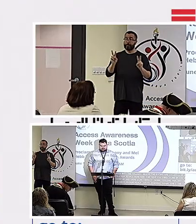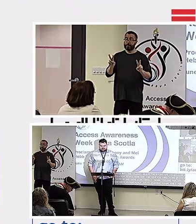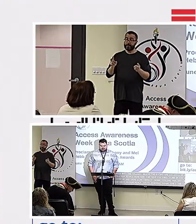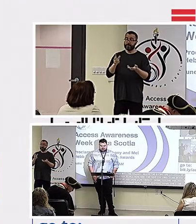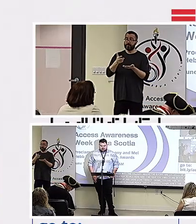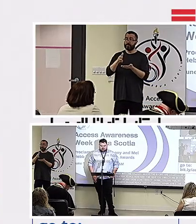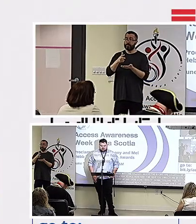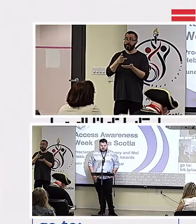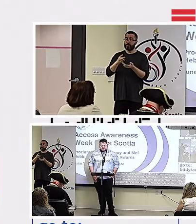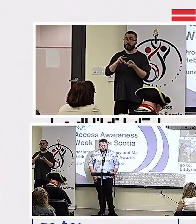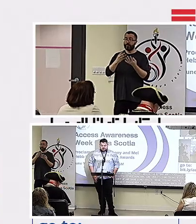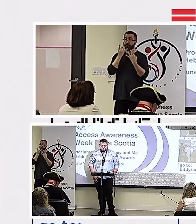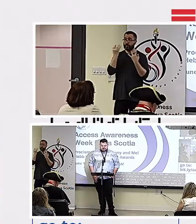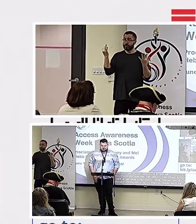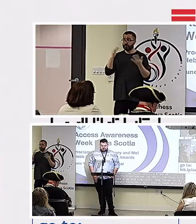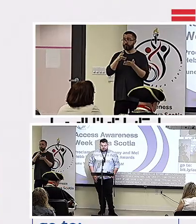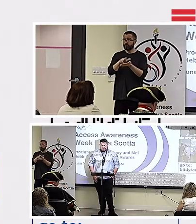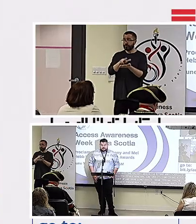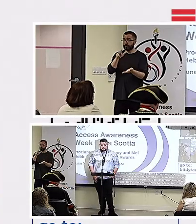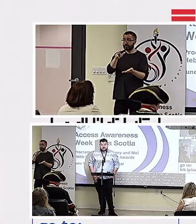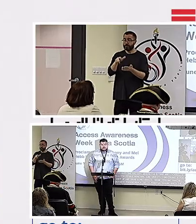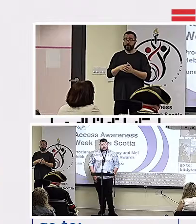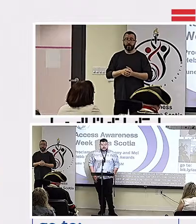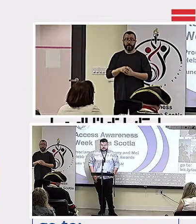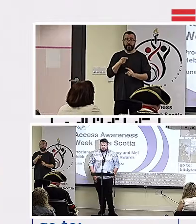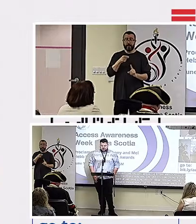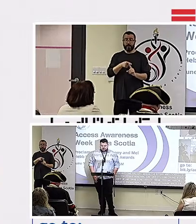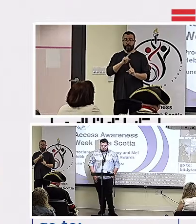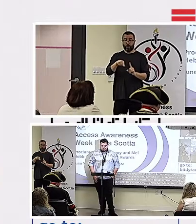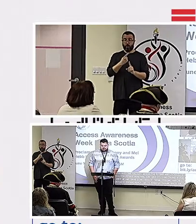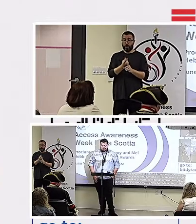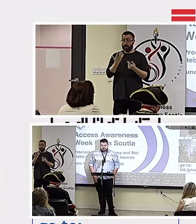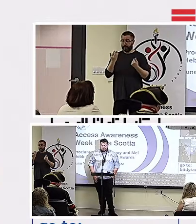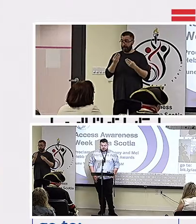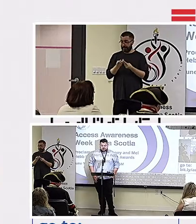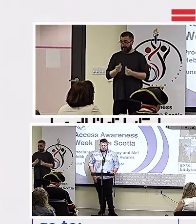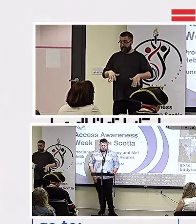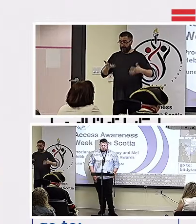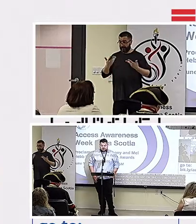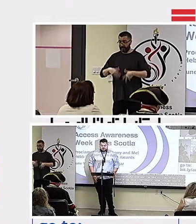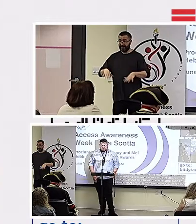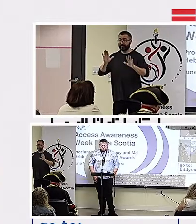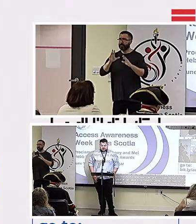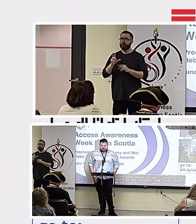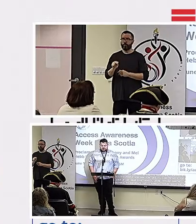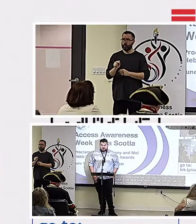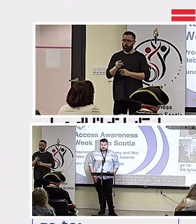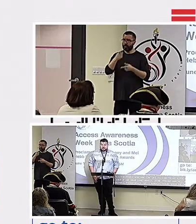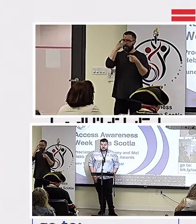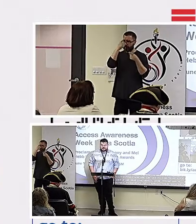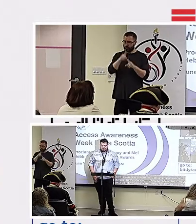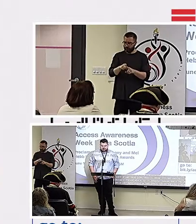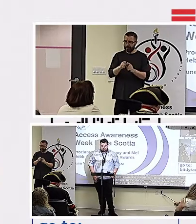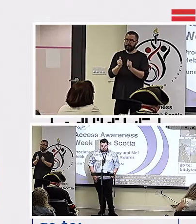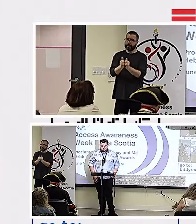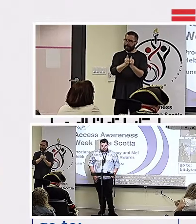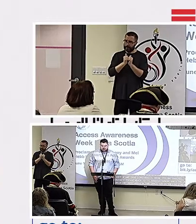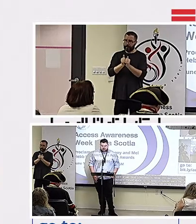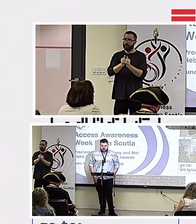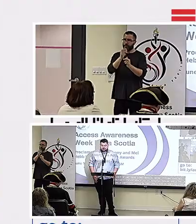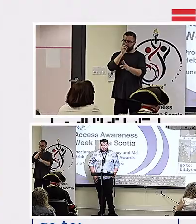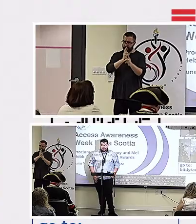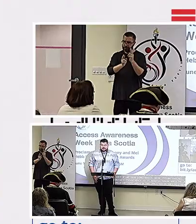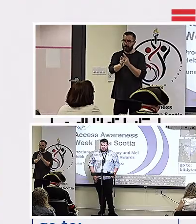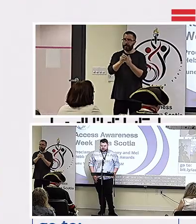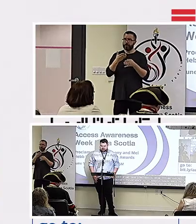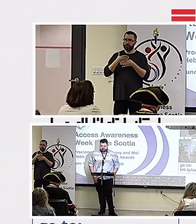today. These agreements were never about the surrender of land, but were agreements in living together in mutual respect, sharing,